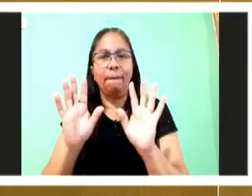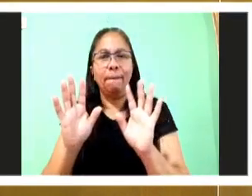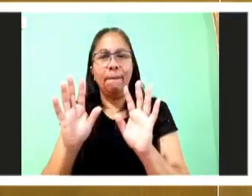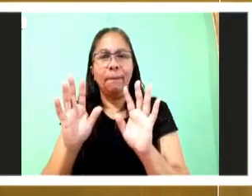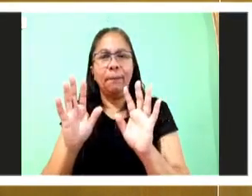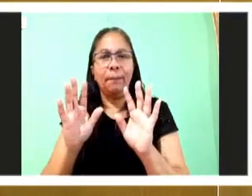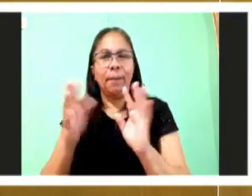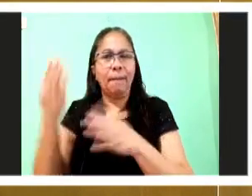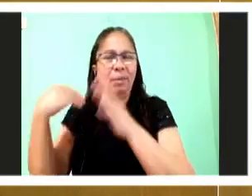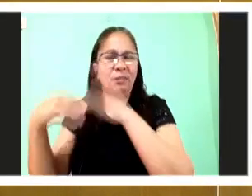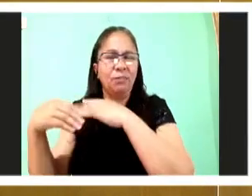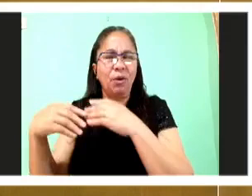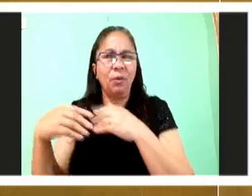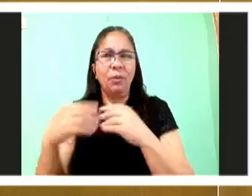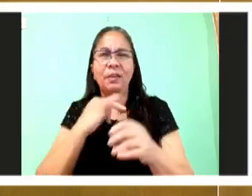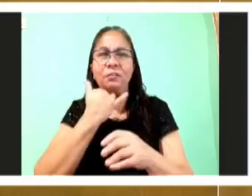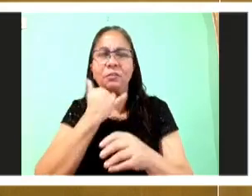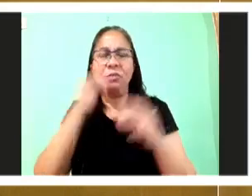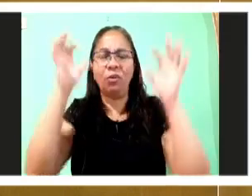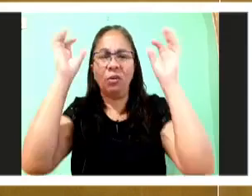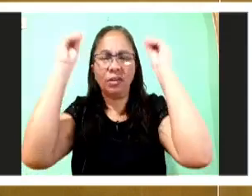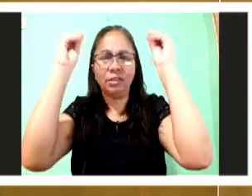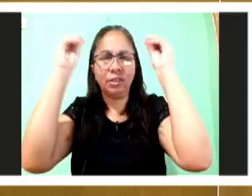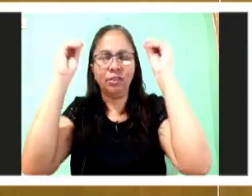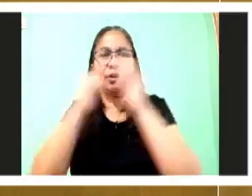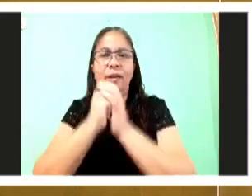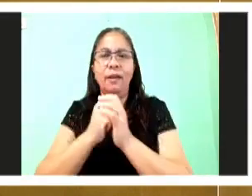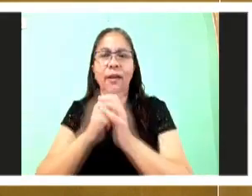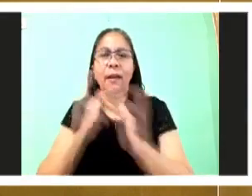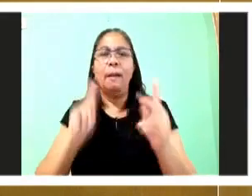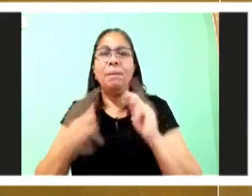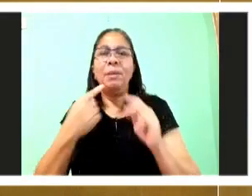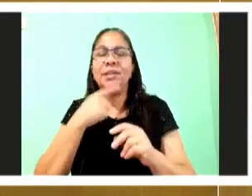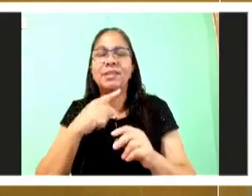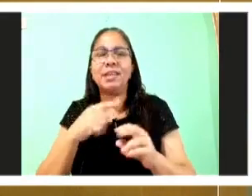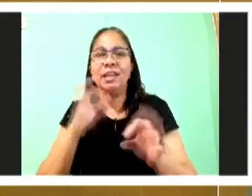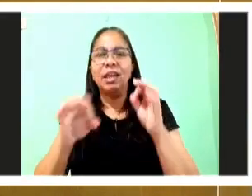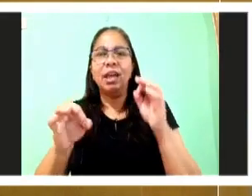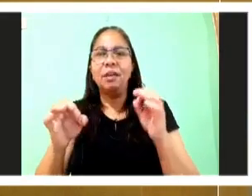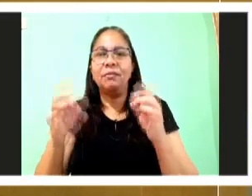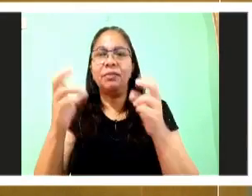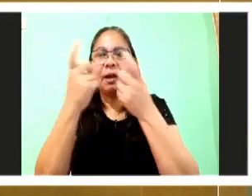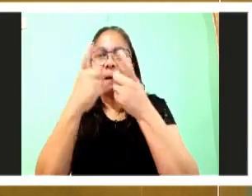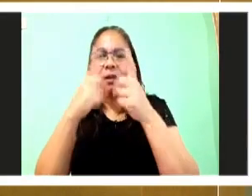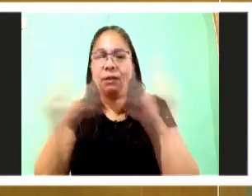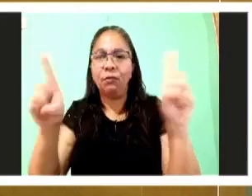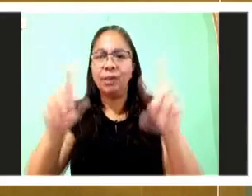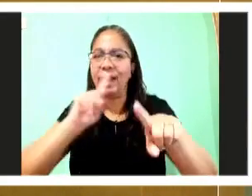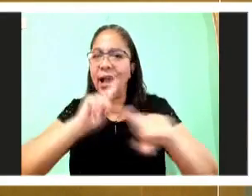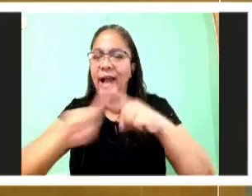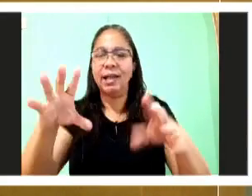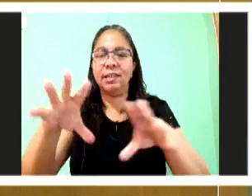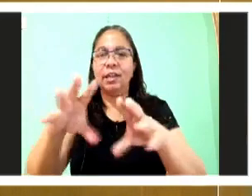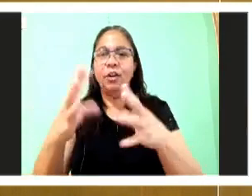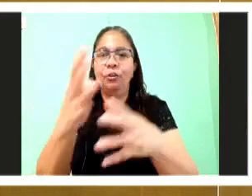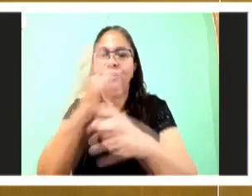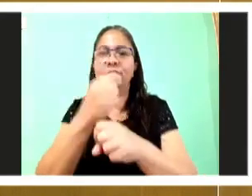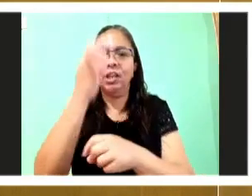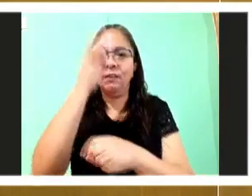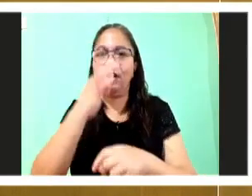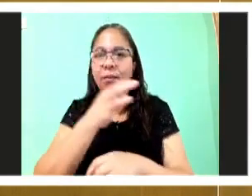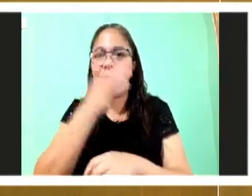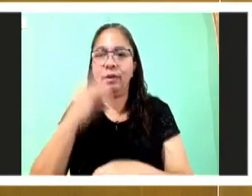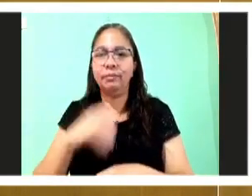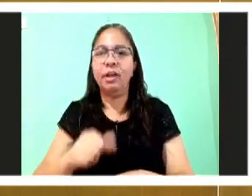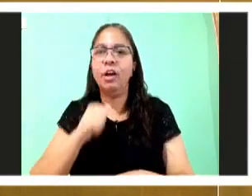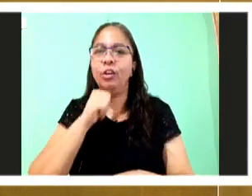teaching. People have been told if they got divorced, they can't come to communion. That's not true. If you